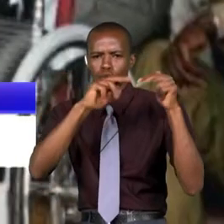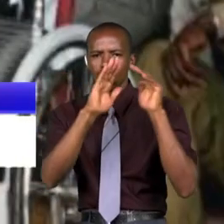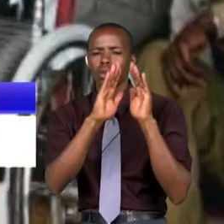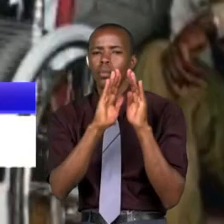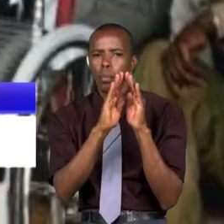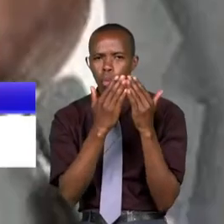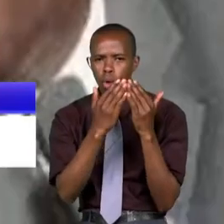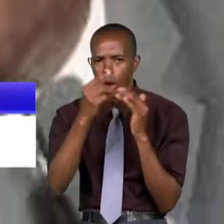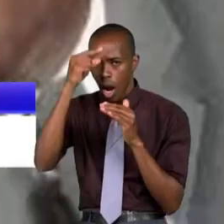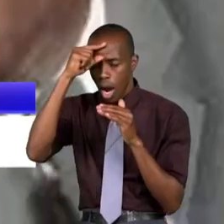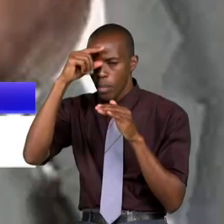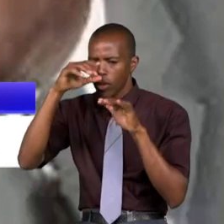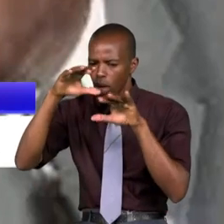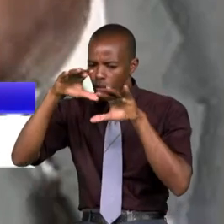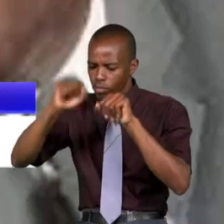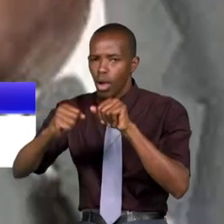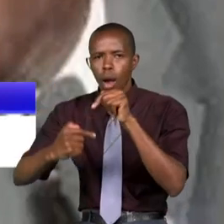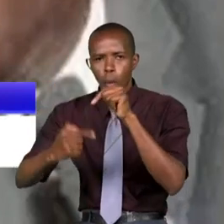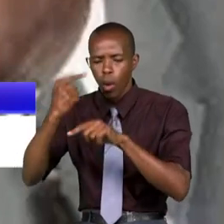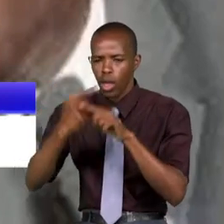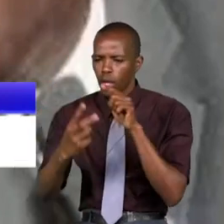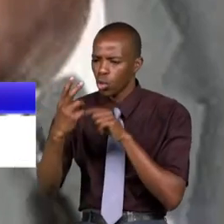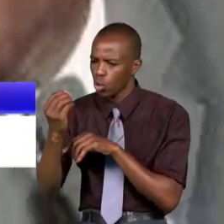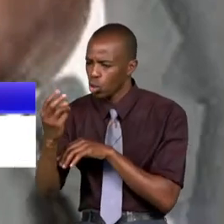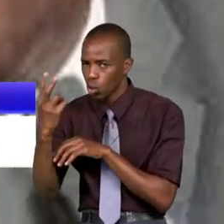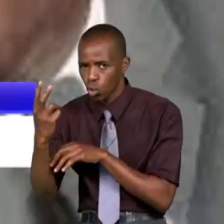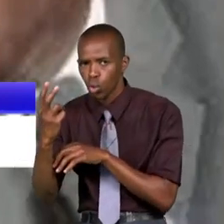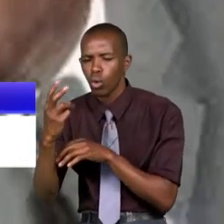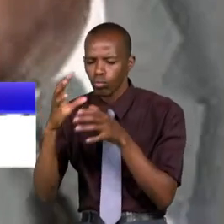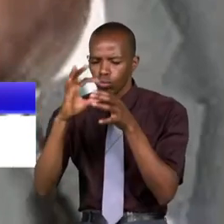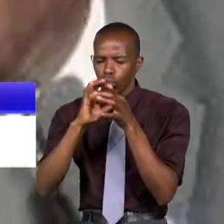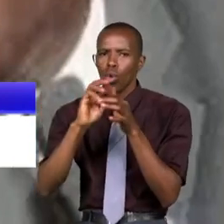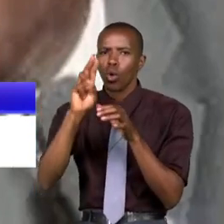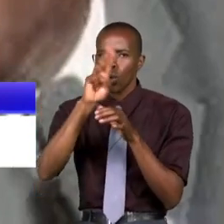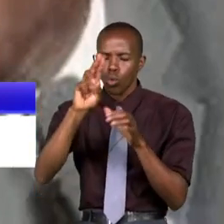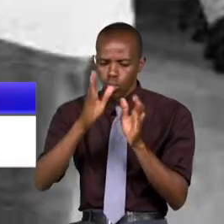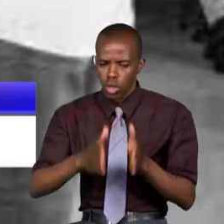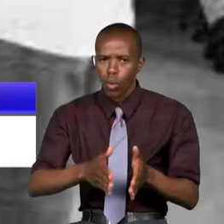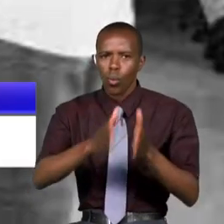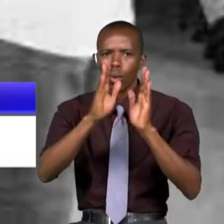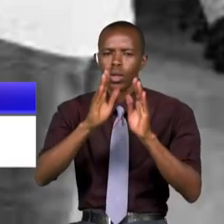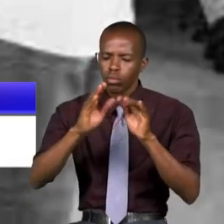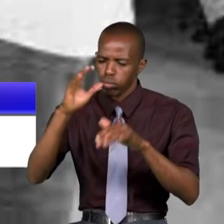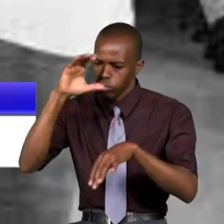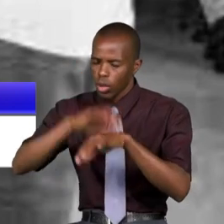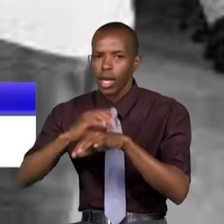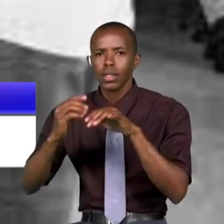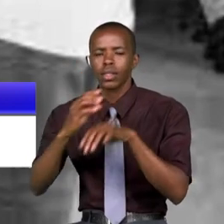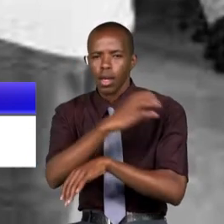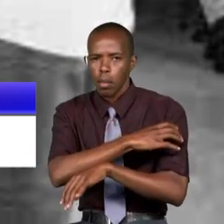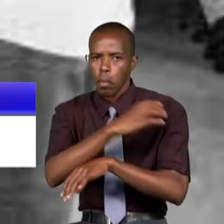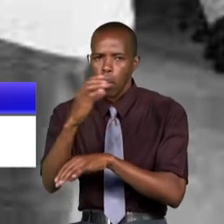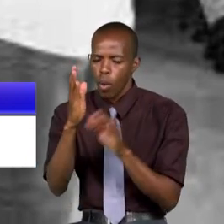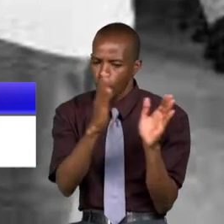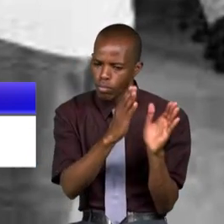every government taking power in Kenya since 2002 has used a coalition to take the reins of power. In preparation